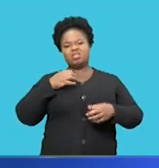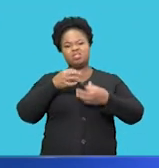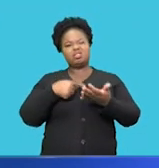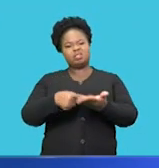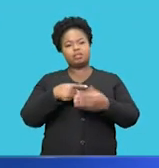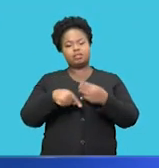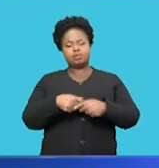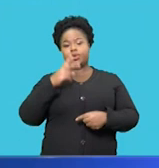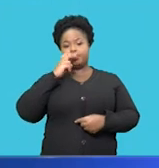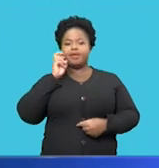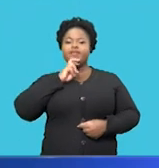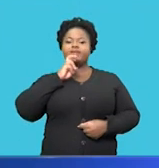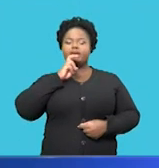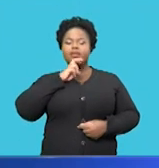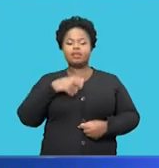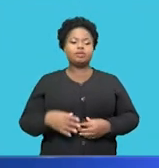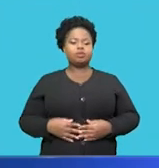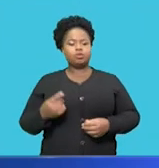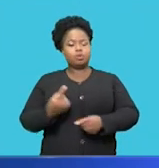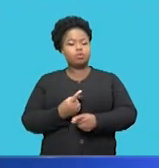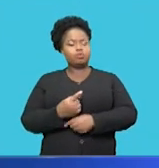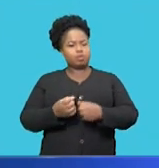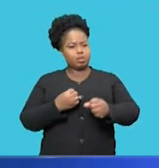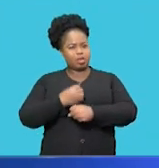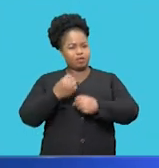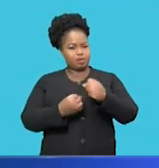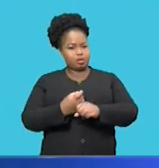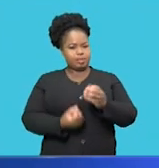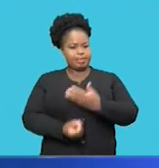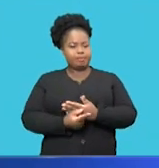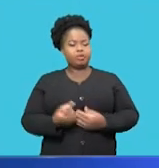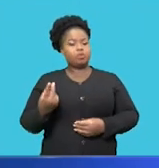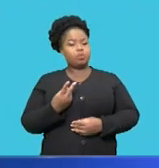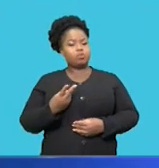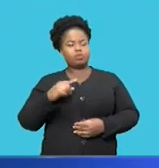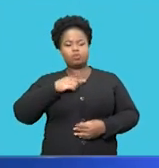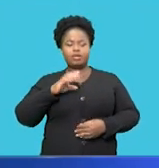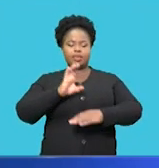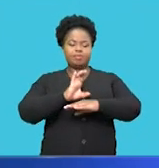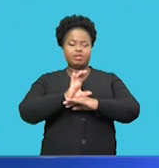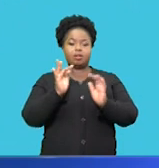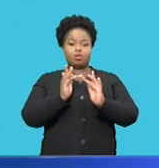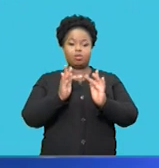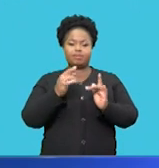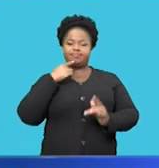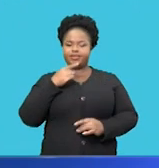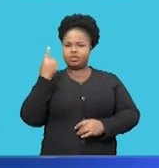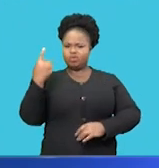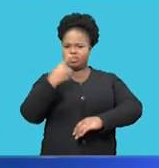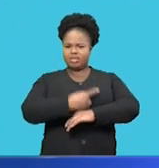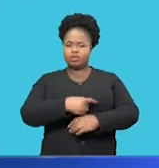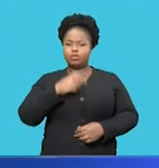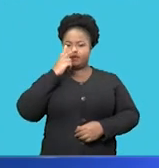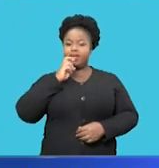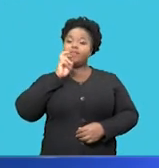le e lebeletsweng go beng tshediso moruong wa naga monongwaga. Go tse e dintse e leng tsa tshwatlhwa, Capital Connect e boletse ga tsatsi lena le tlile go